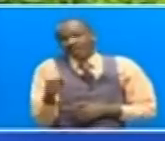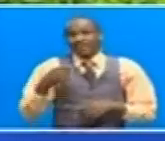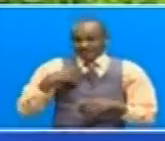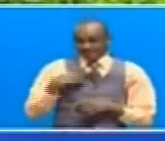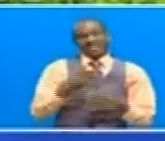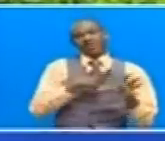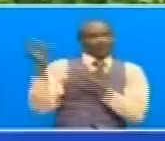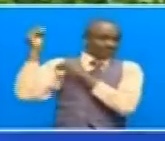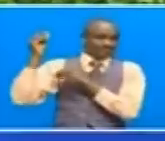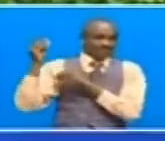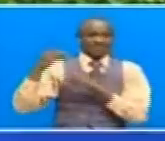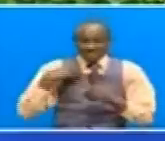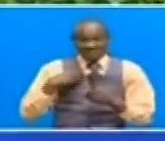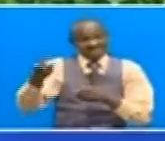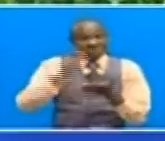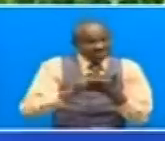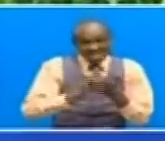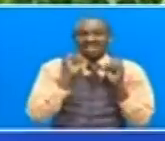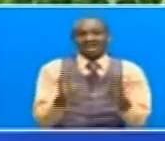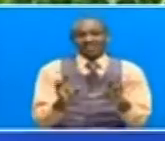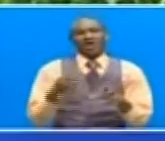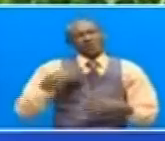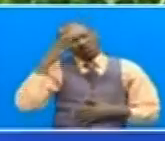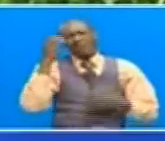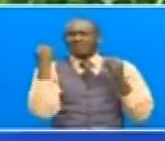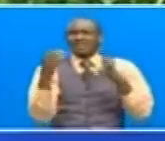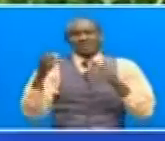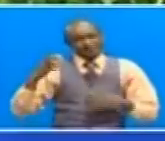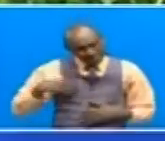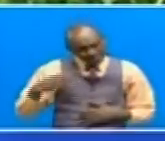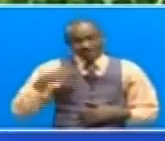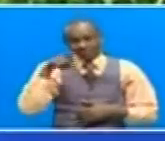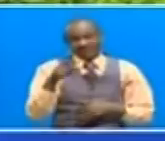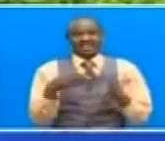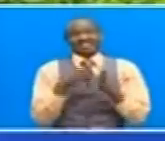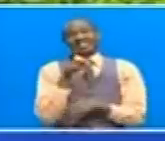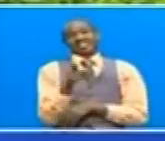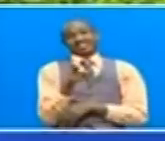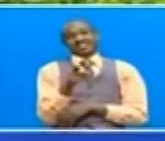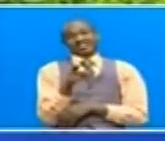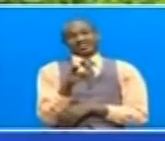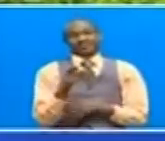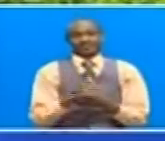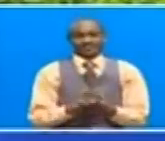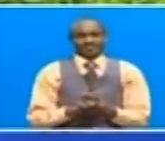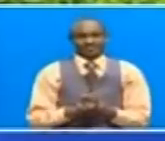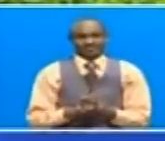left completely. I didn't go back. We know lots of people who were fired because they refused the demands of the ruling party.